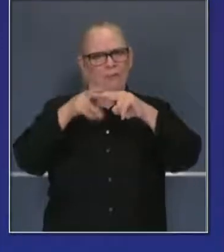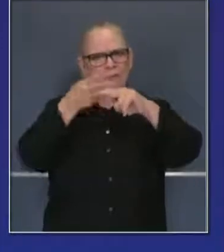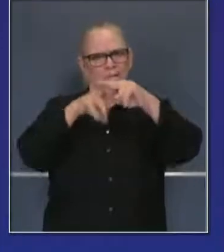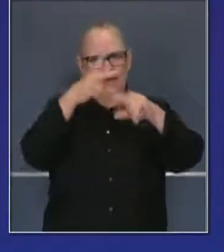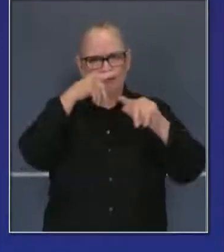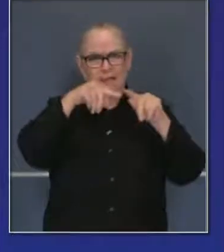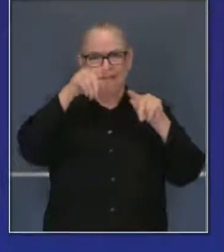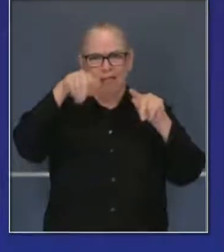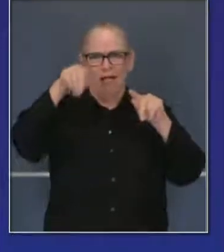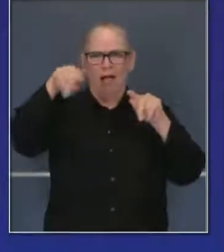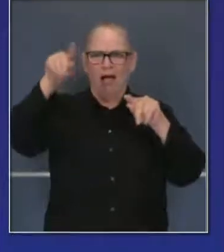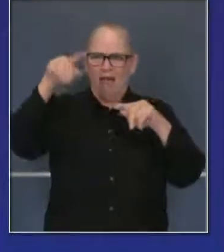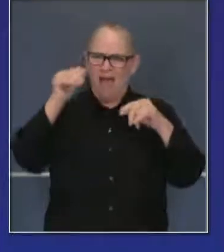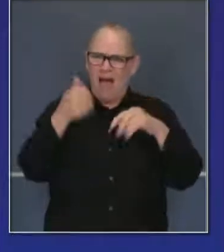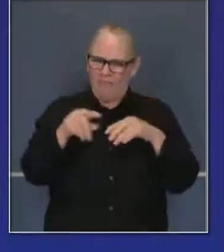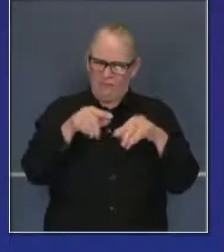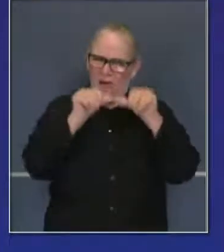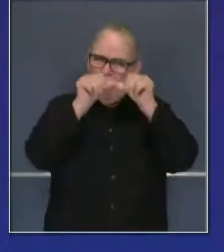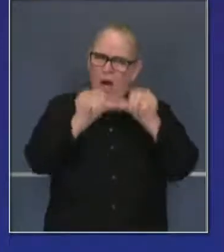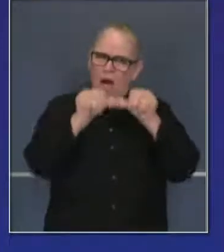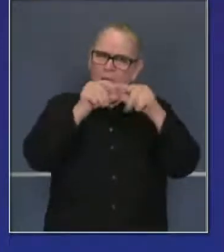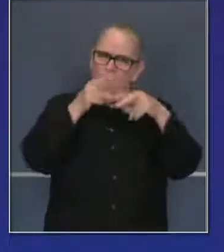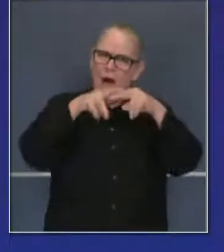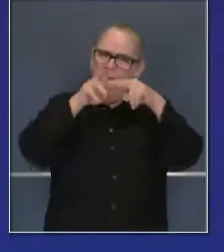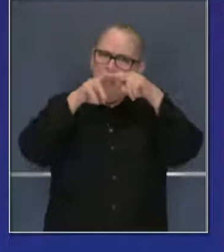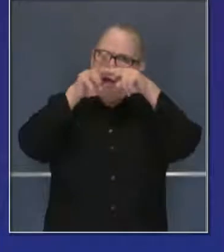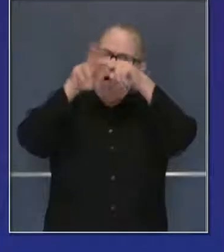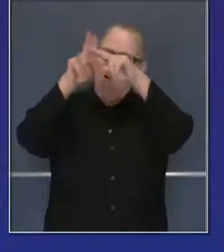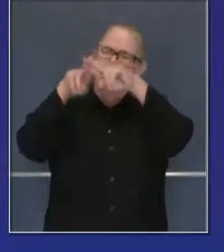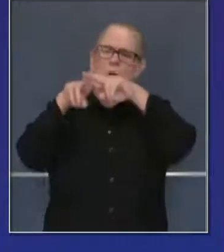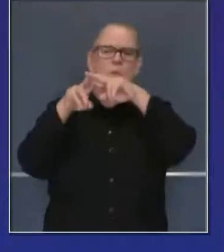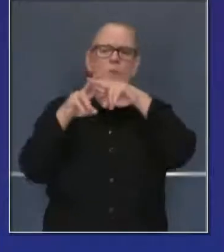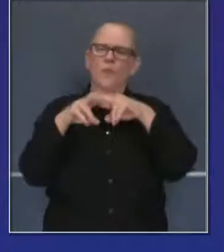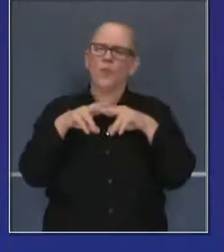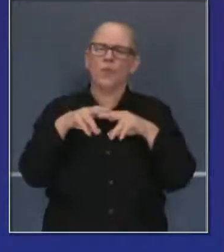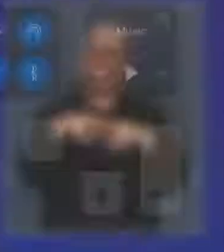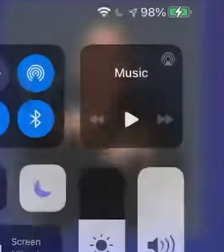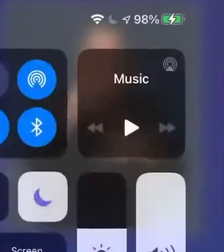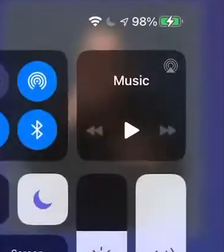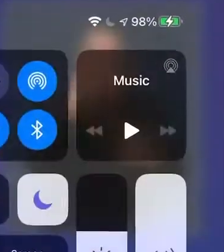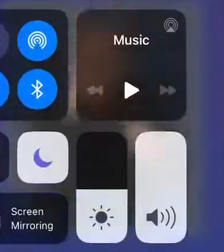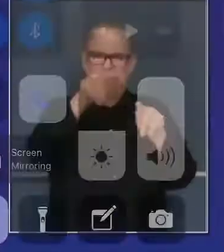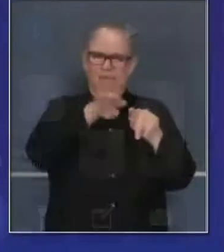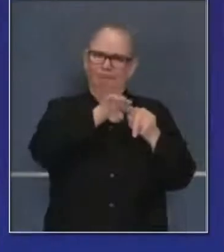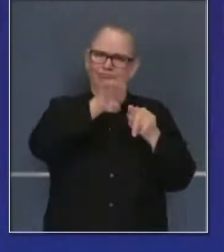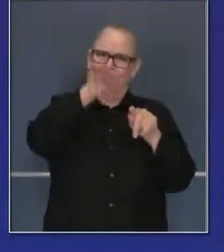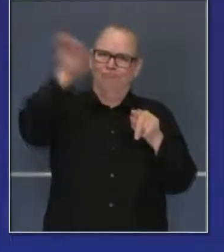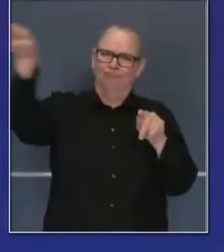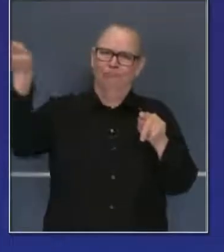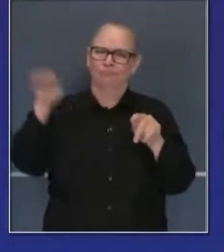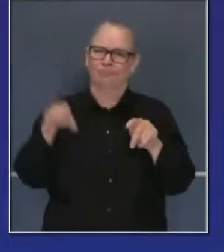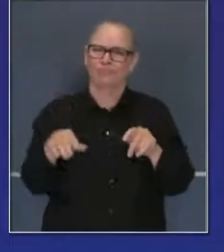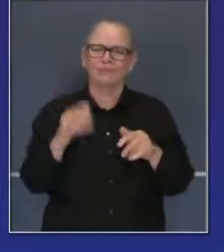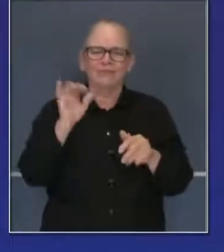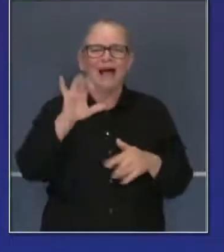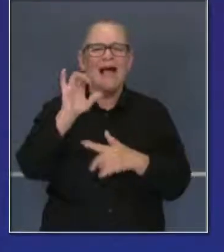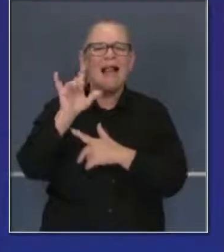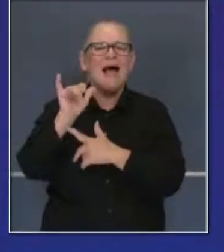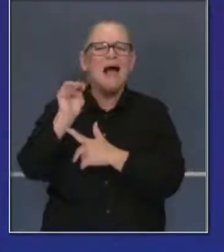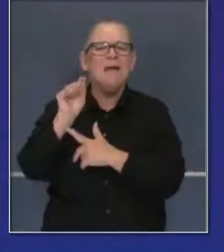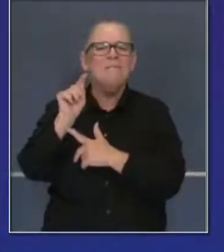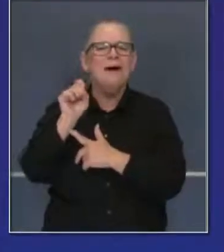a direct cause and effect to the experience that we're currently having, this climate-induced, human